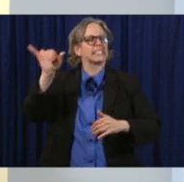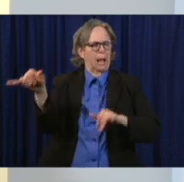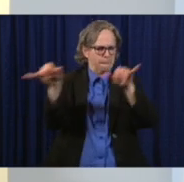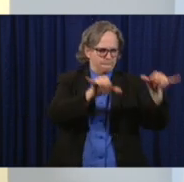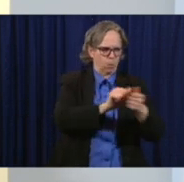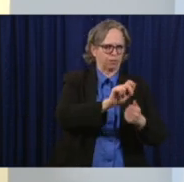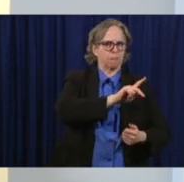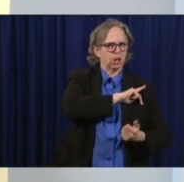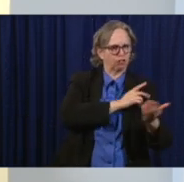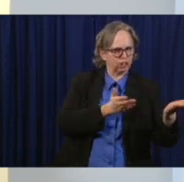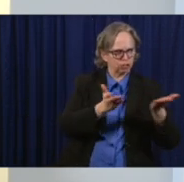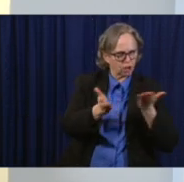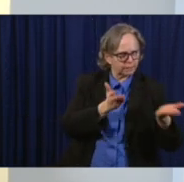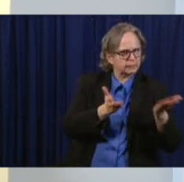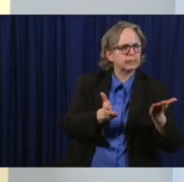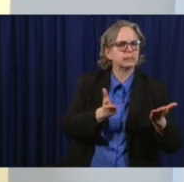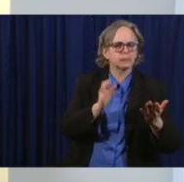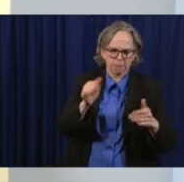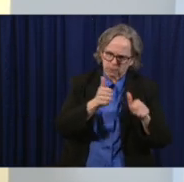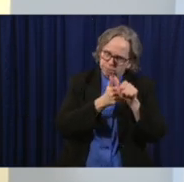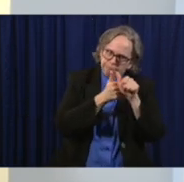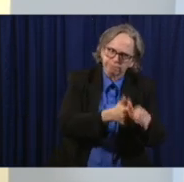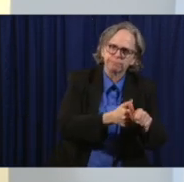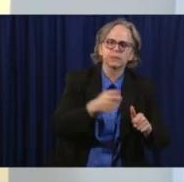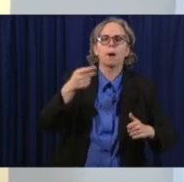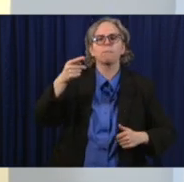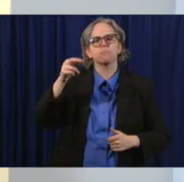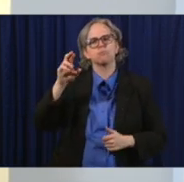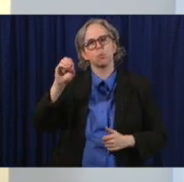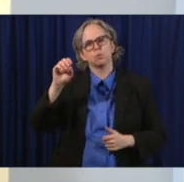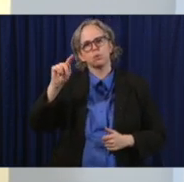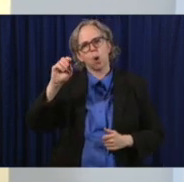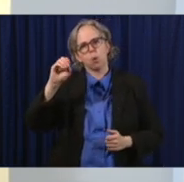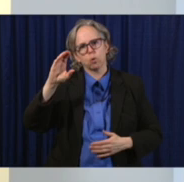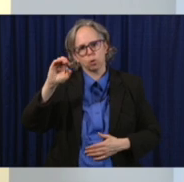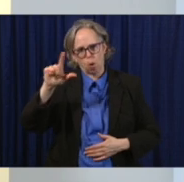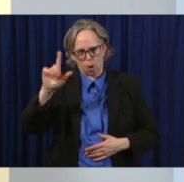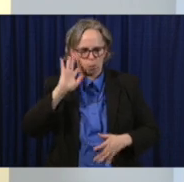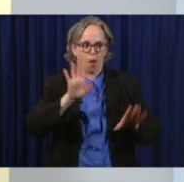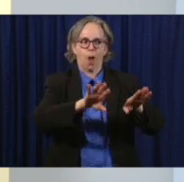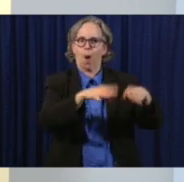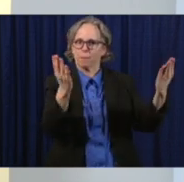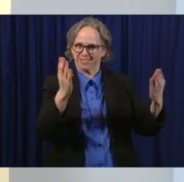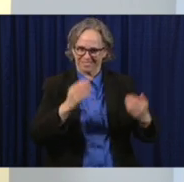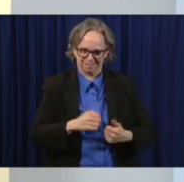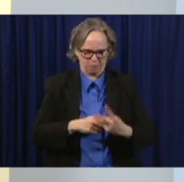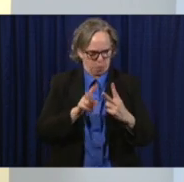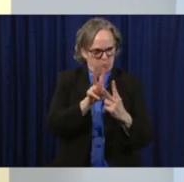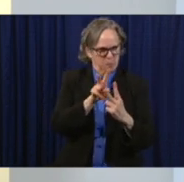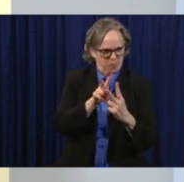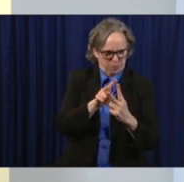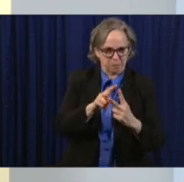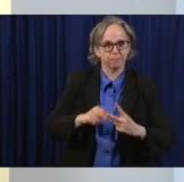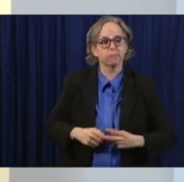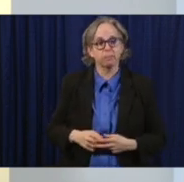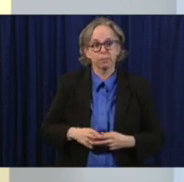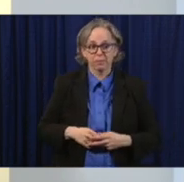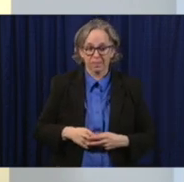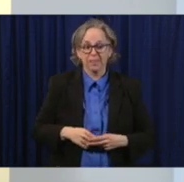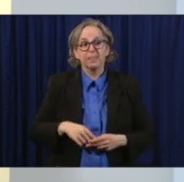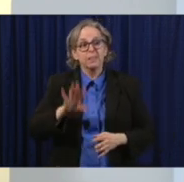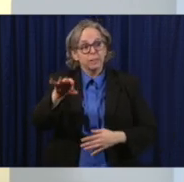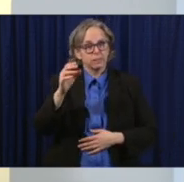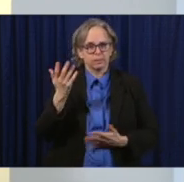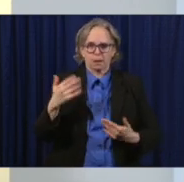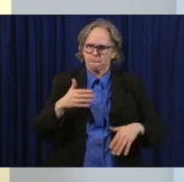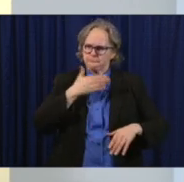under the protocols that were developed by that group. That included best practices for hair salons, day spas,